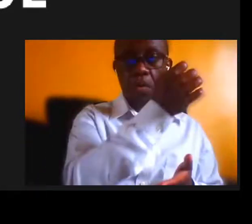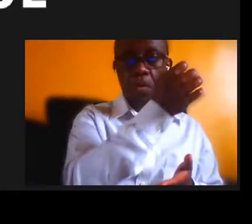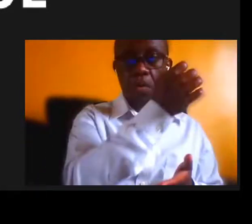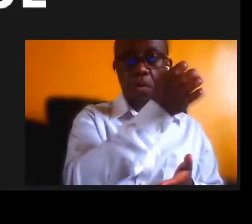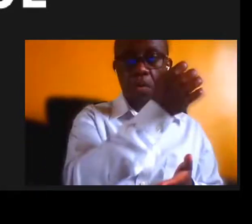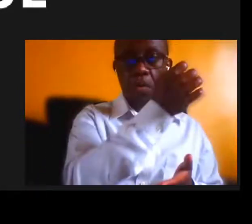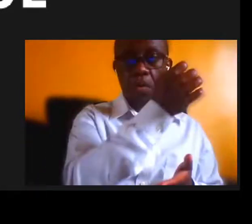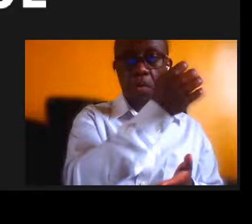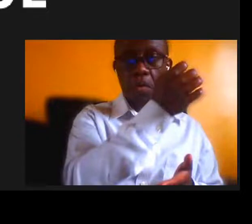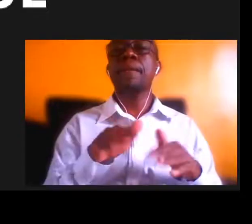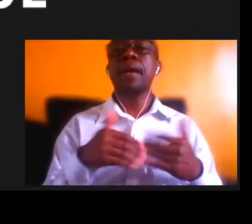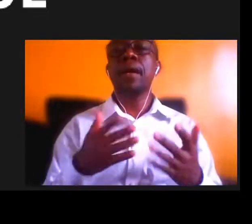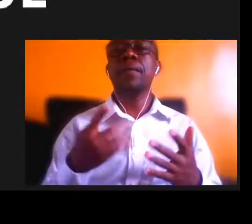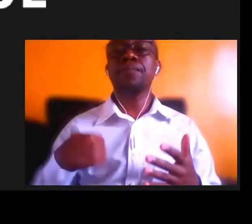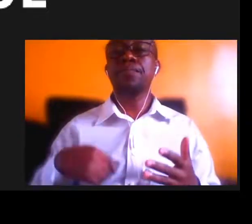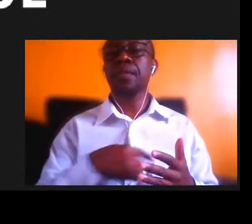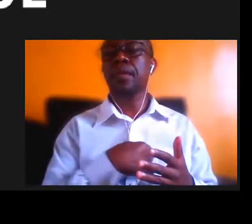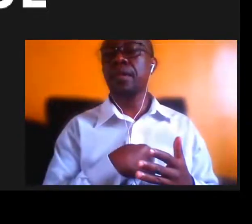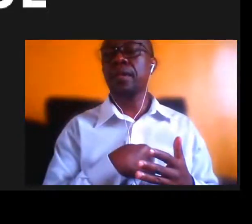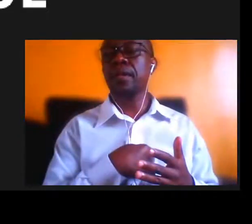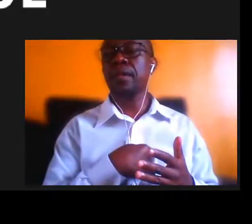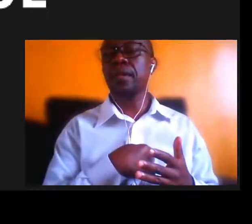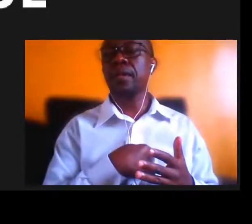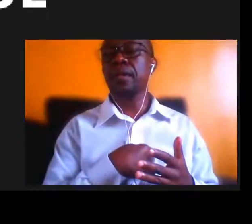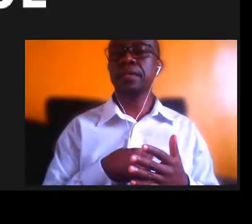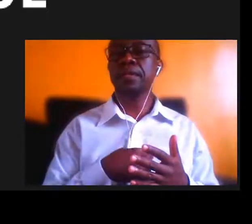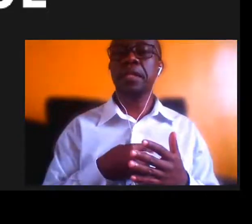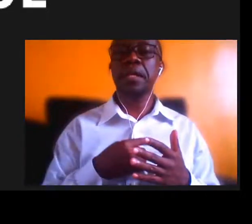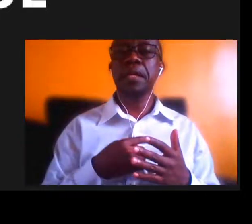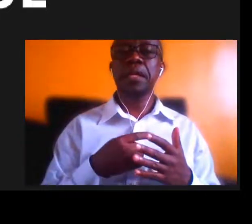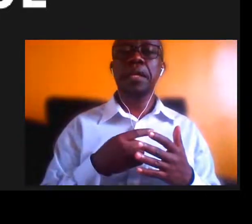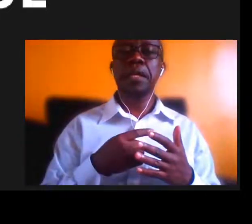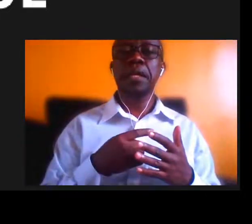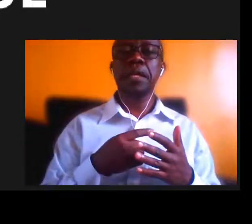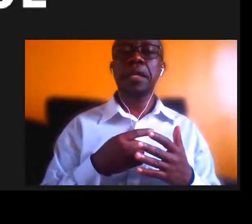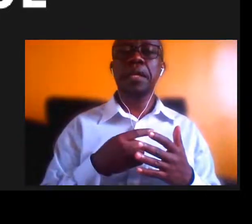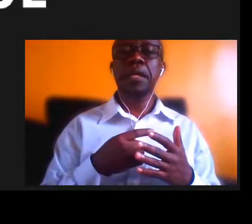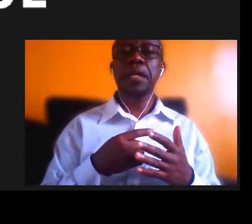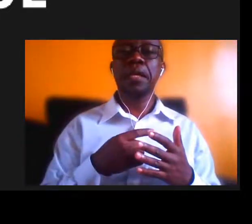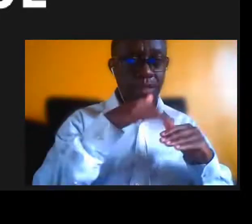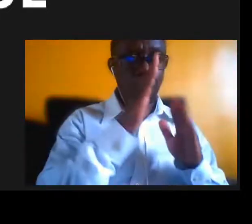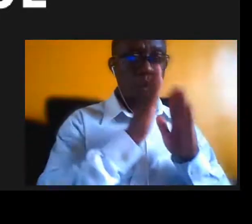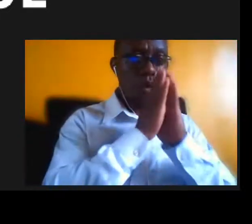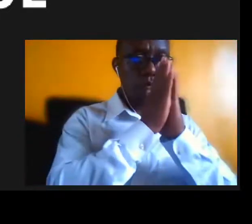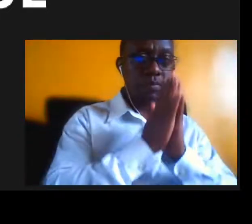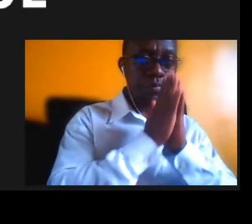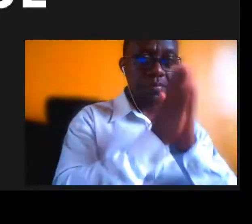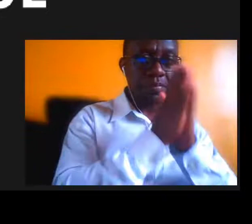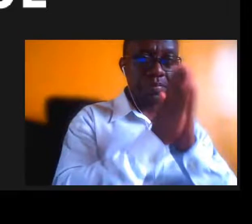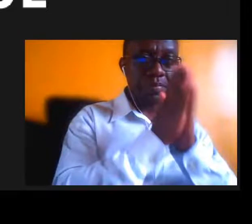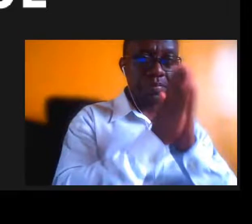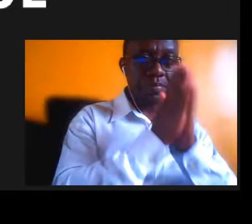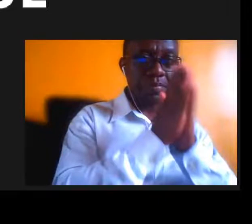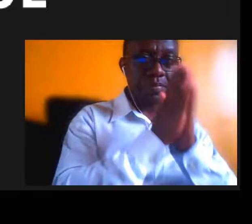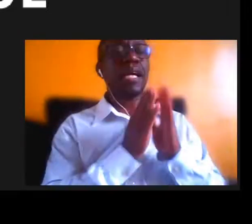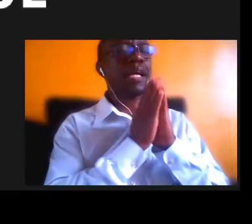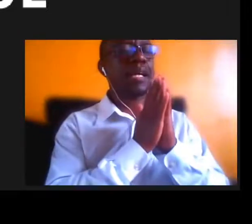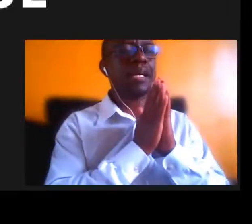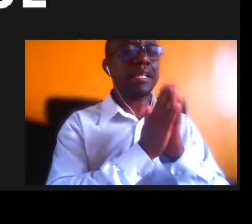by relying on prayers and religion. That is, for me, it is not such a good